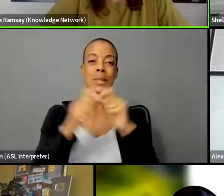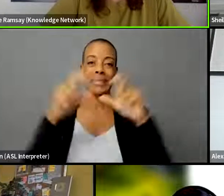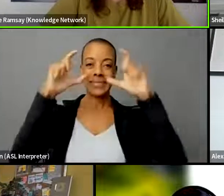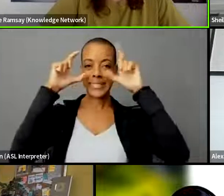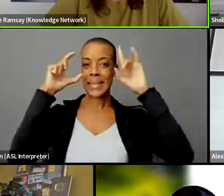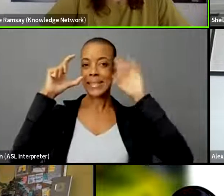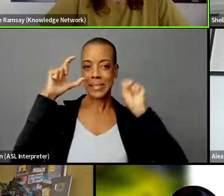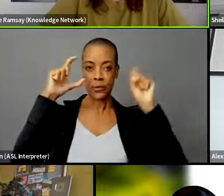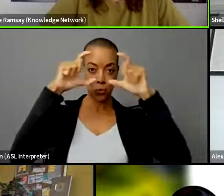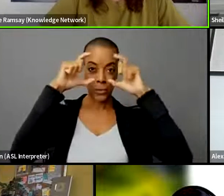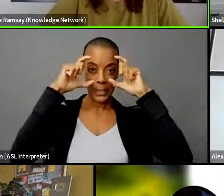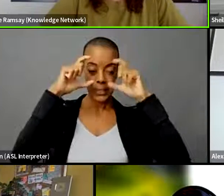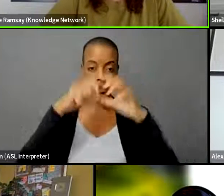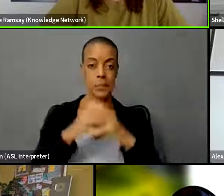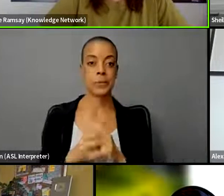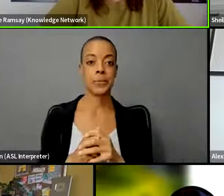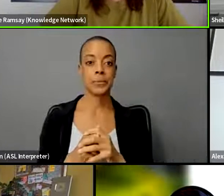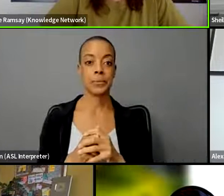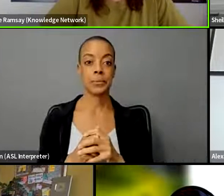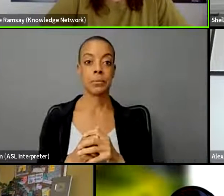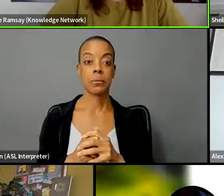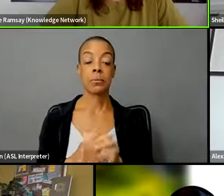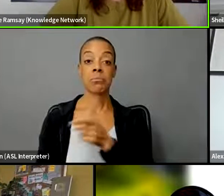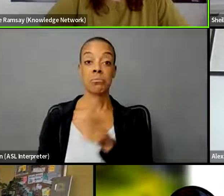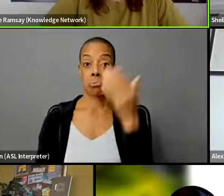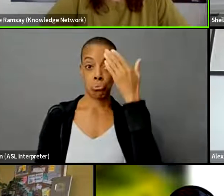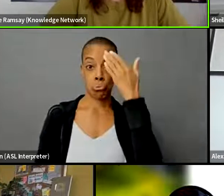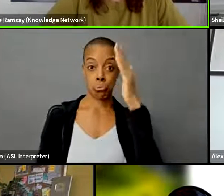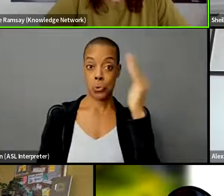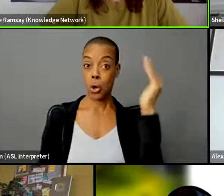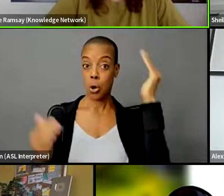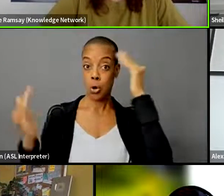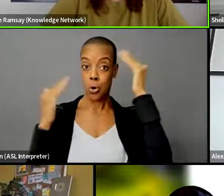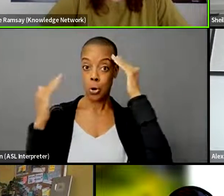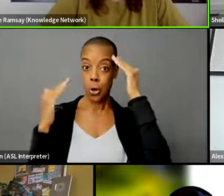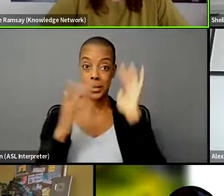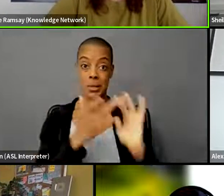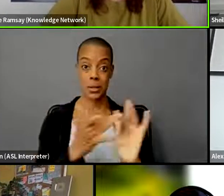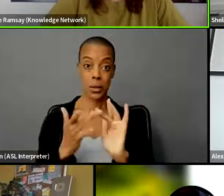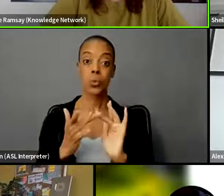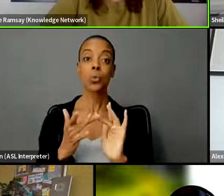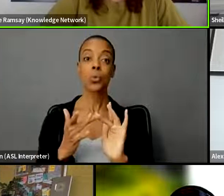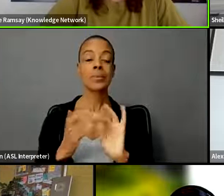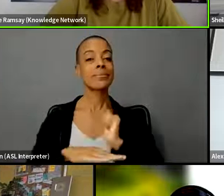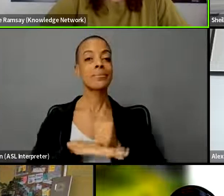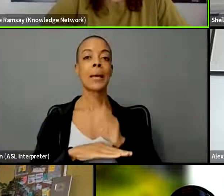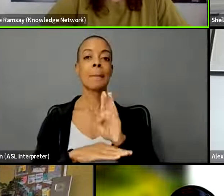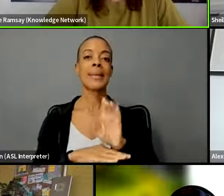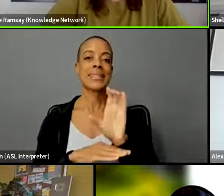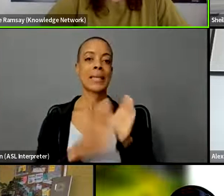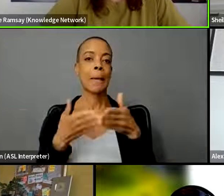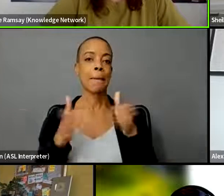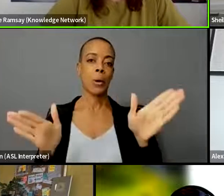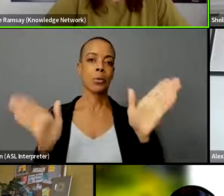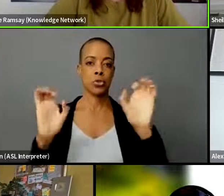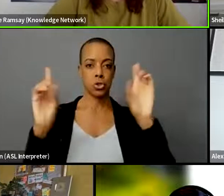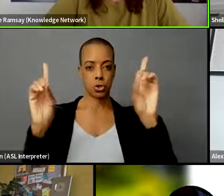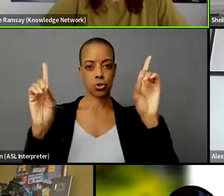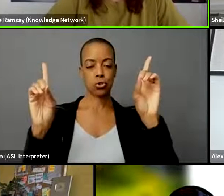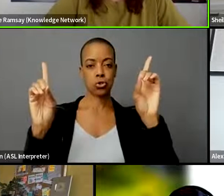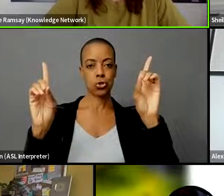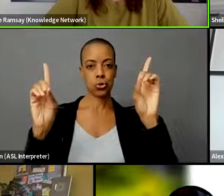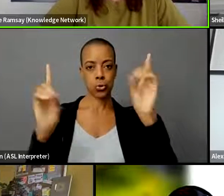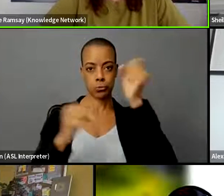glasses. So for those of you who are not familiar with Knowledge Network, we are BC's public educational broadcaster.